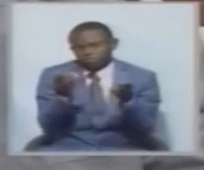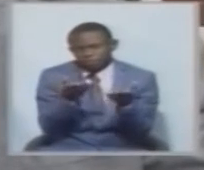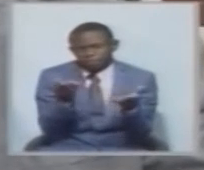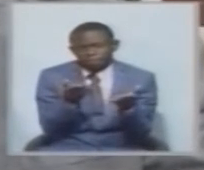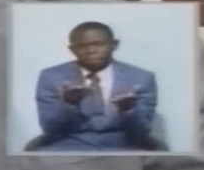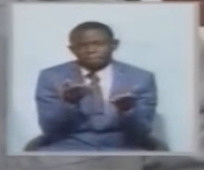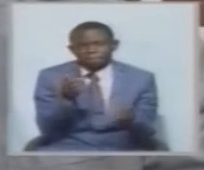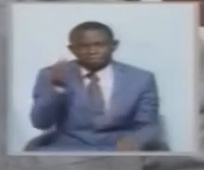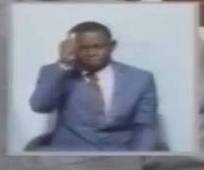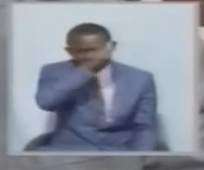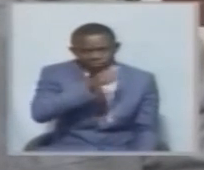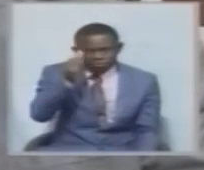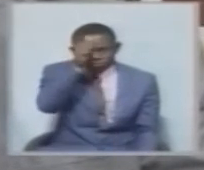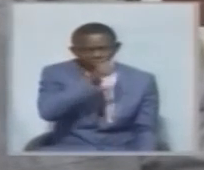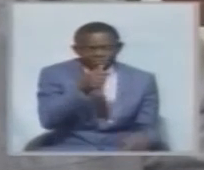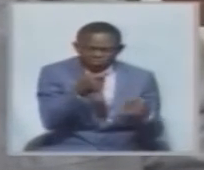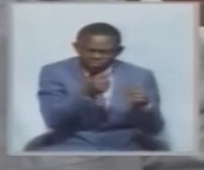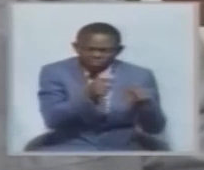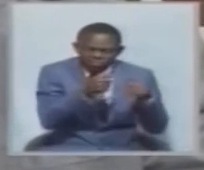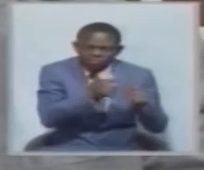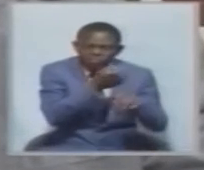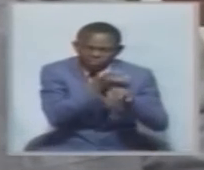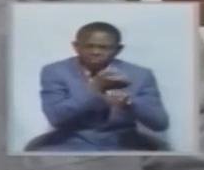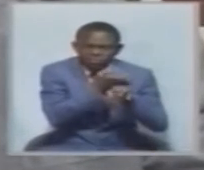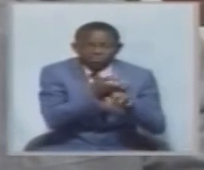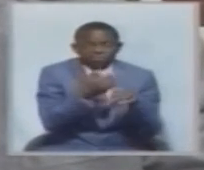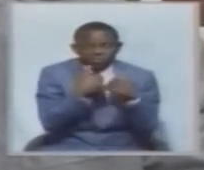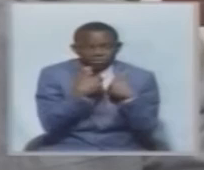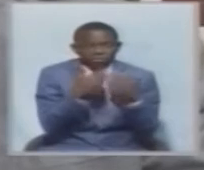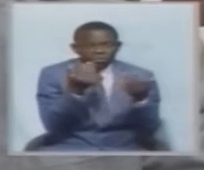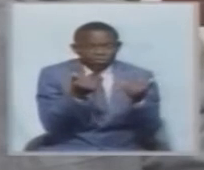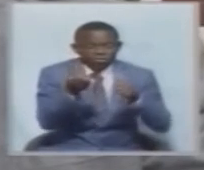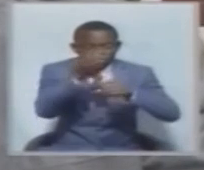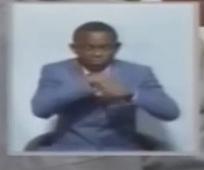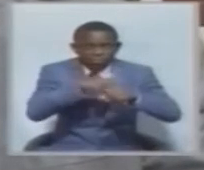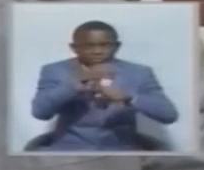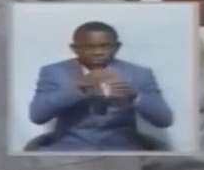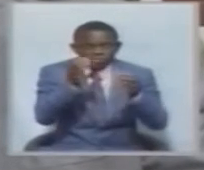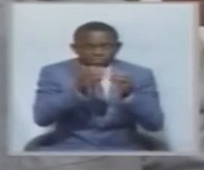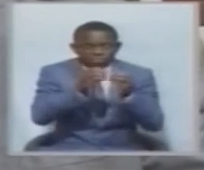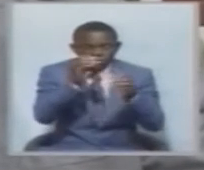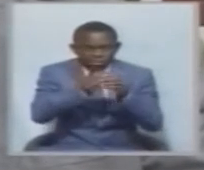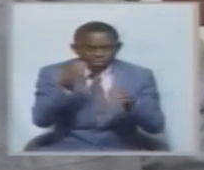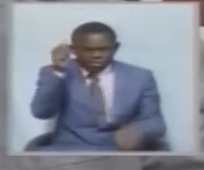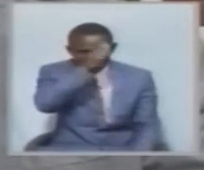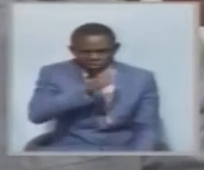is trying itself to ensure that they invest more in the Africa Development Bank, so that at the end of the day, Africa Development